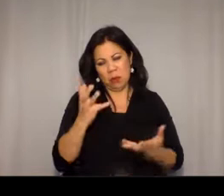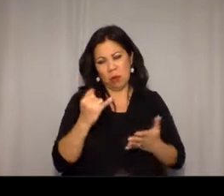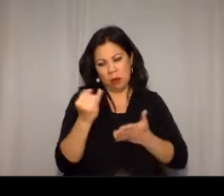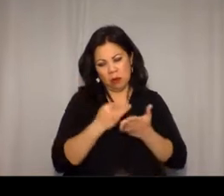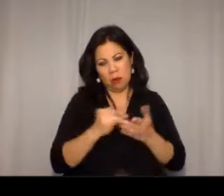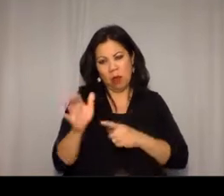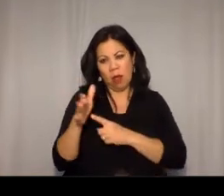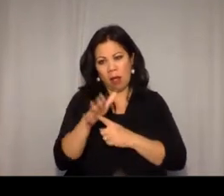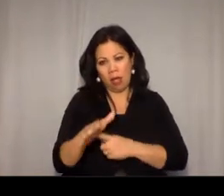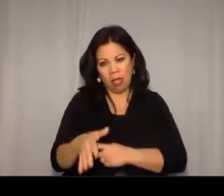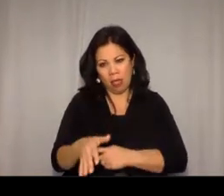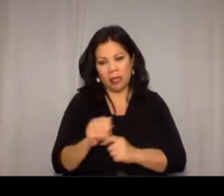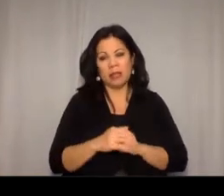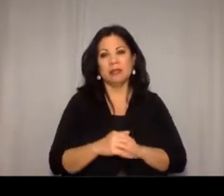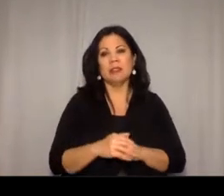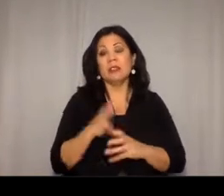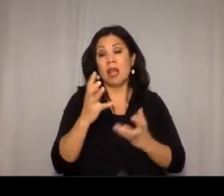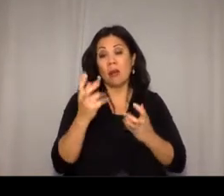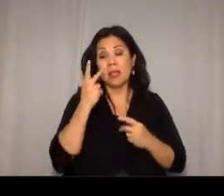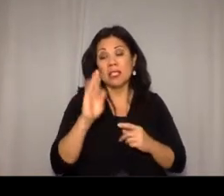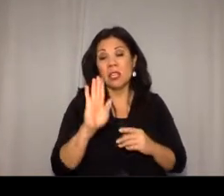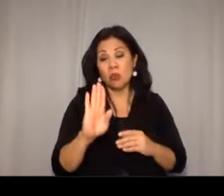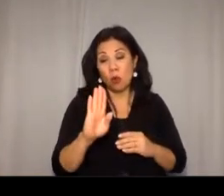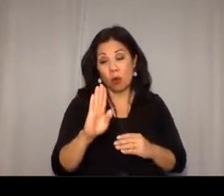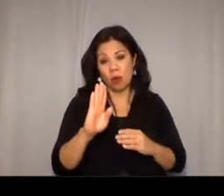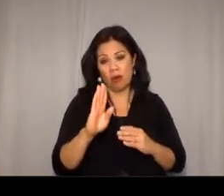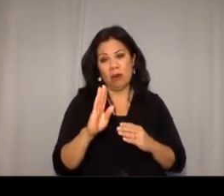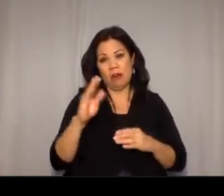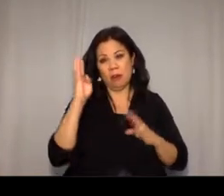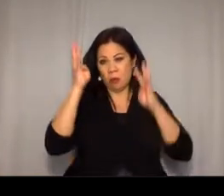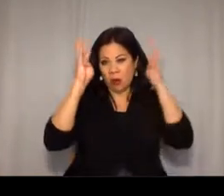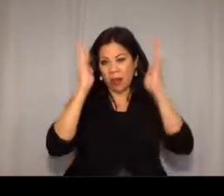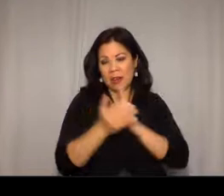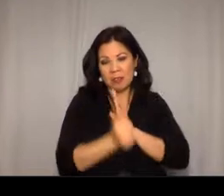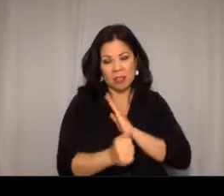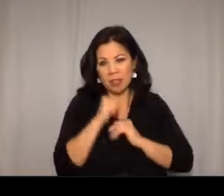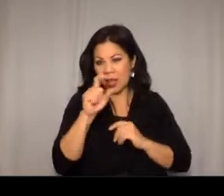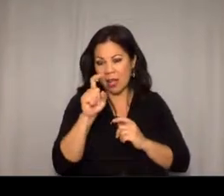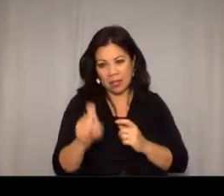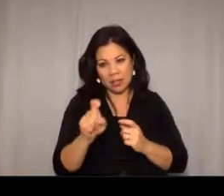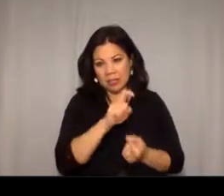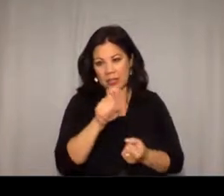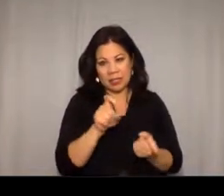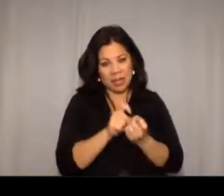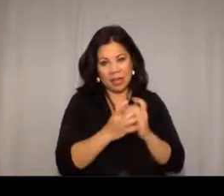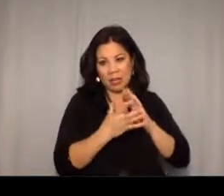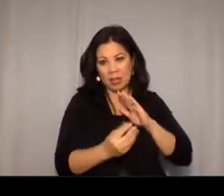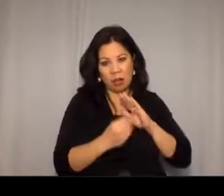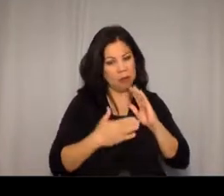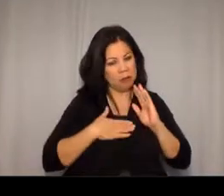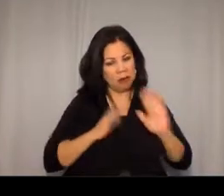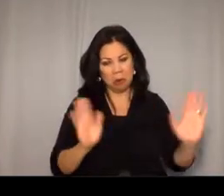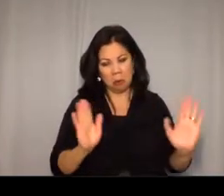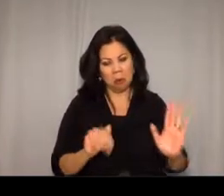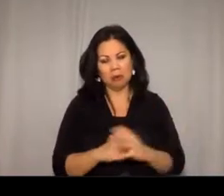see your creativity and your imagination. You don't have to do yours just like mine. I always do these projects just to get